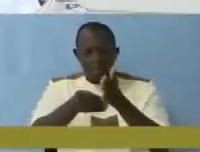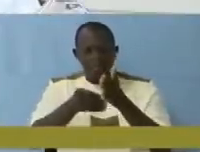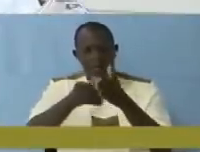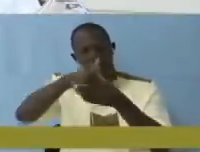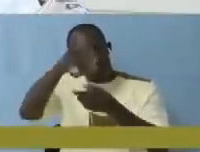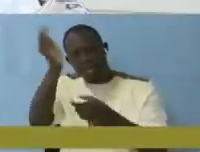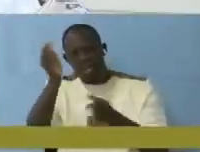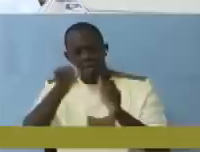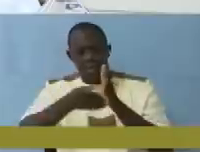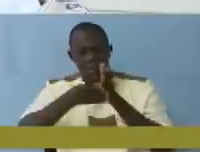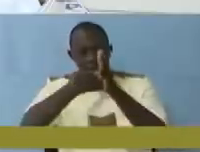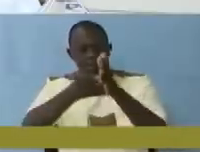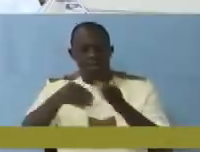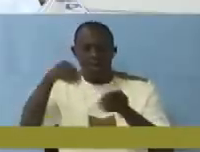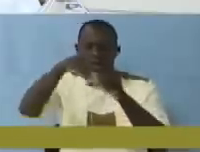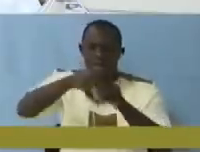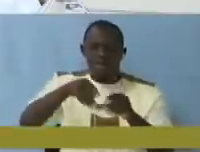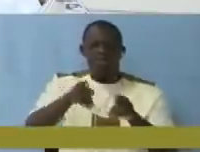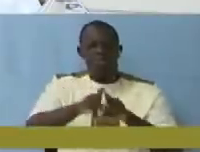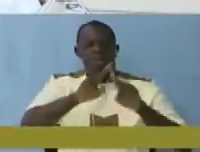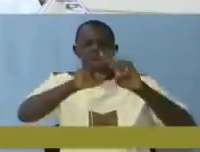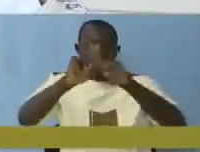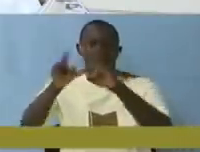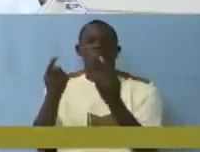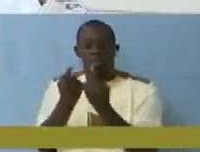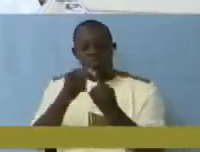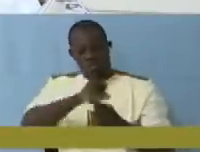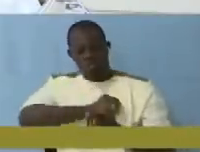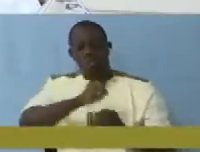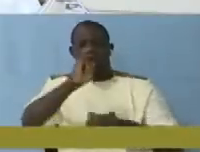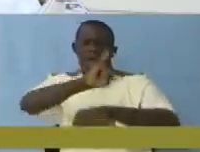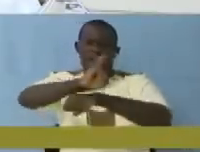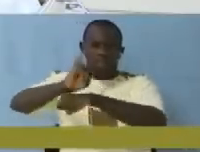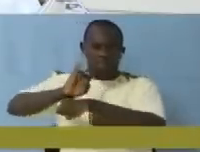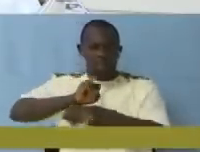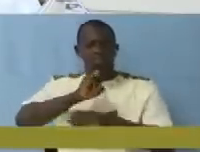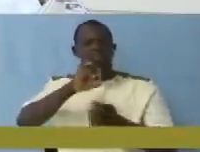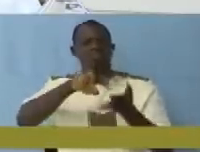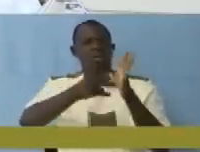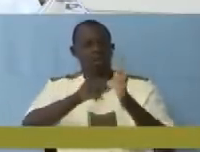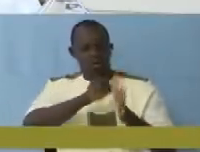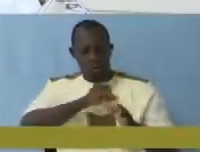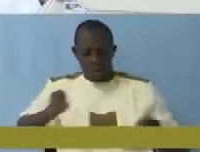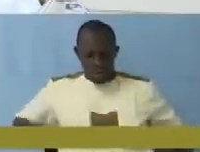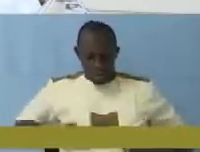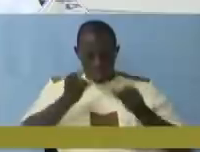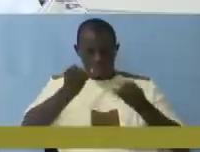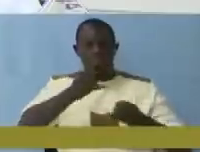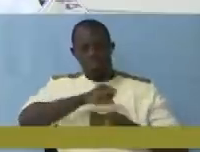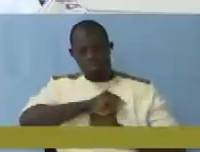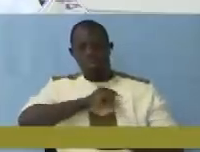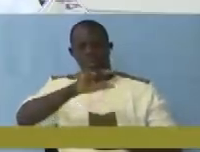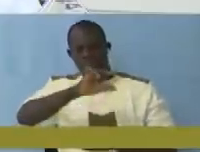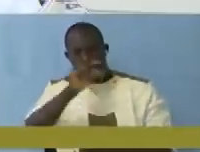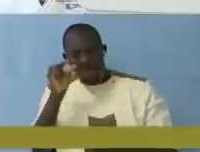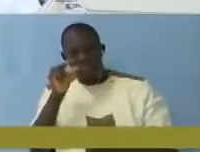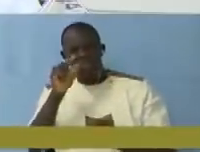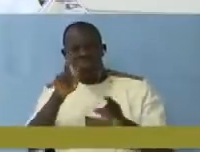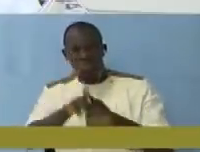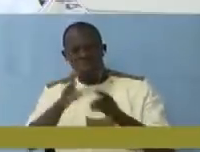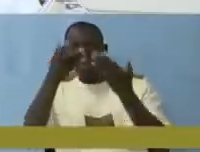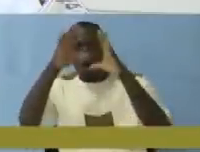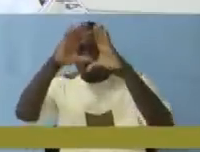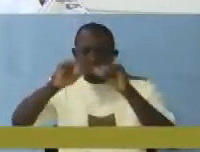Period. Director will be director memberta tankola banko kan director memberta tankola banko e